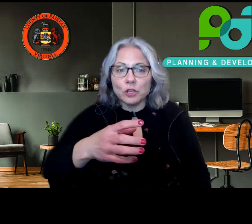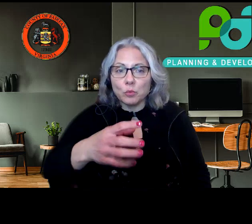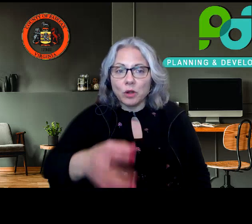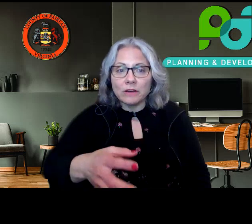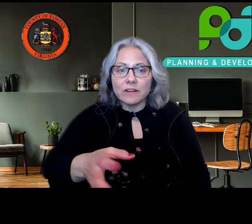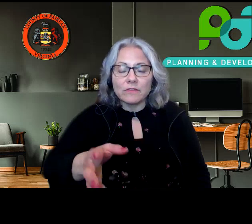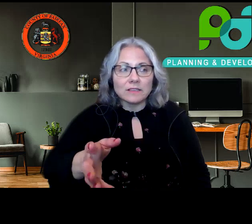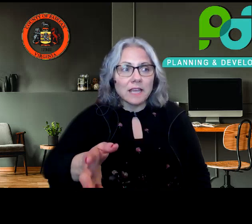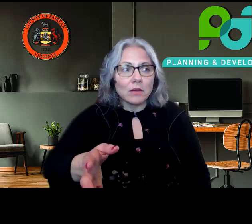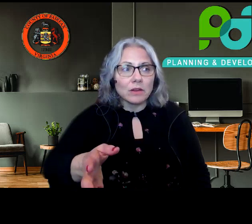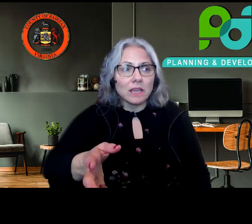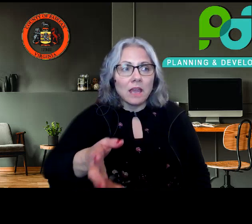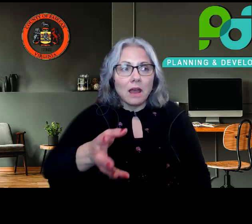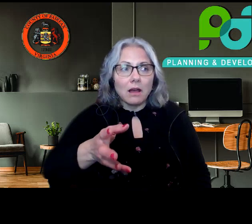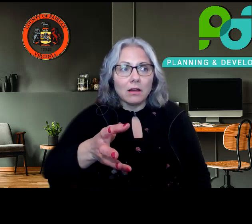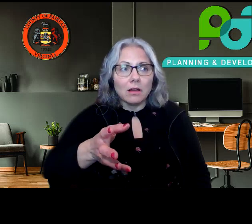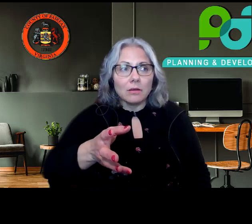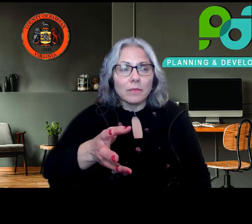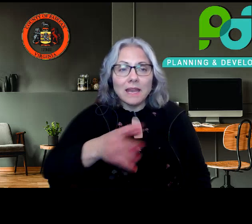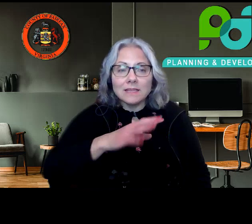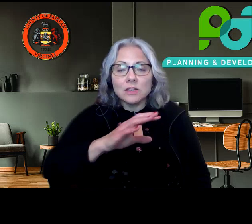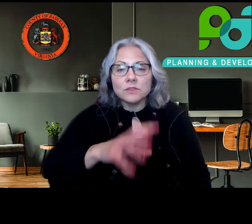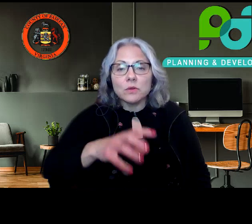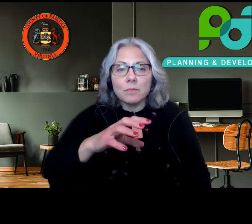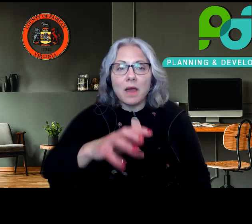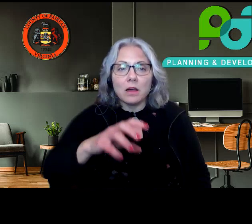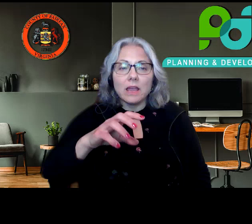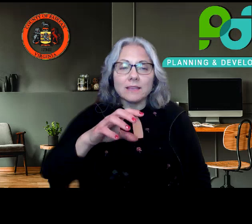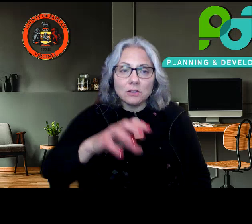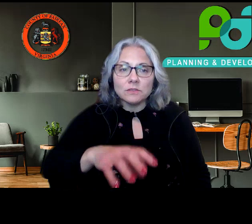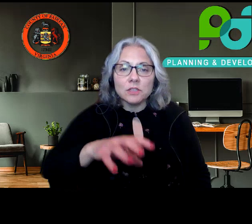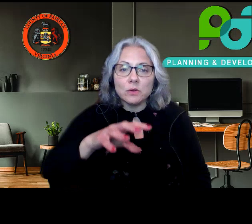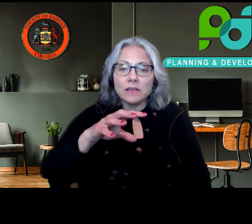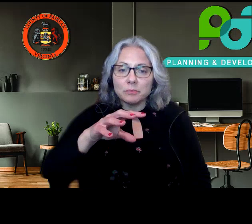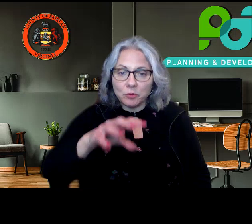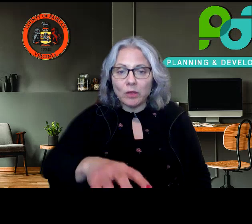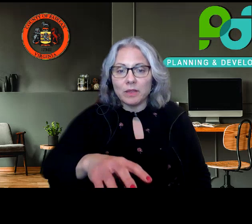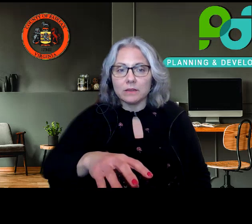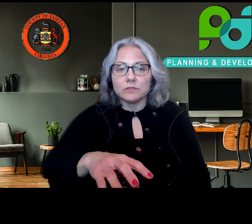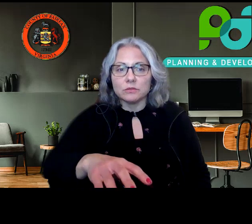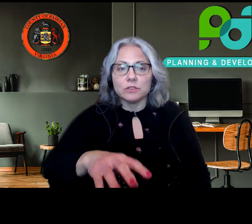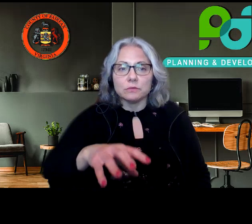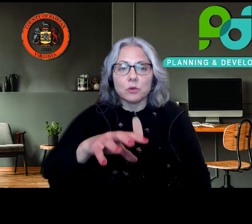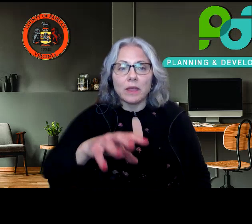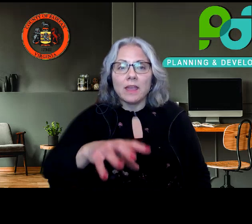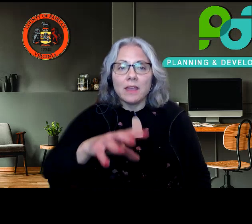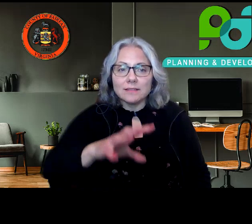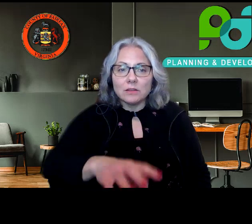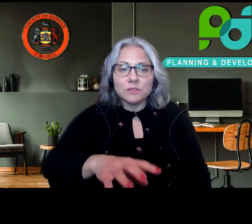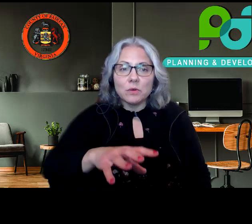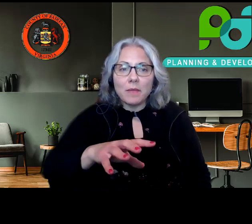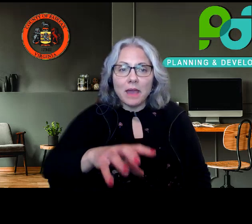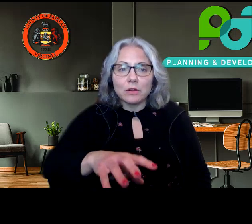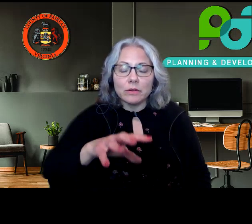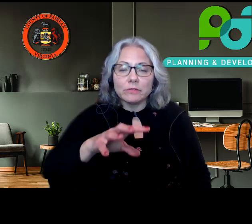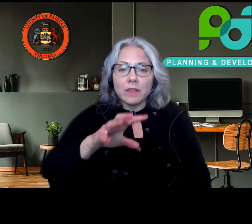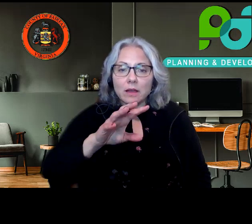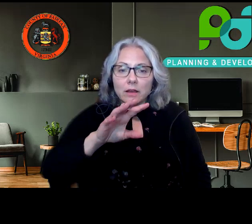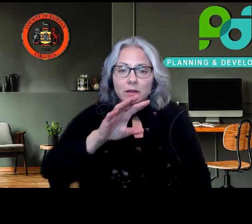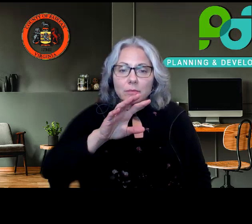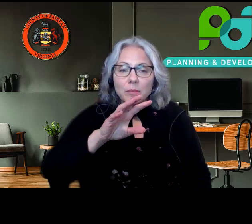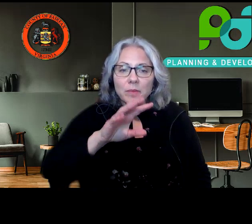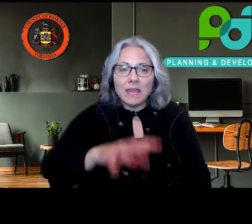to you work in Fairfax County, and it's also an employment issue too, Joy. It's also a matter